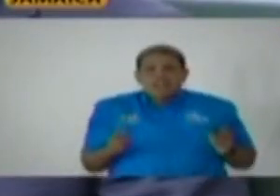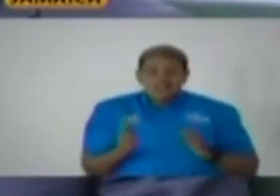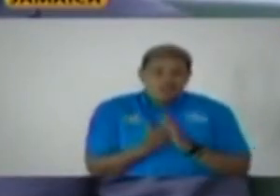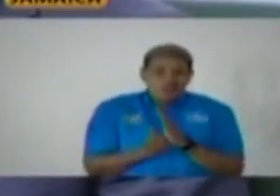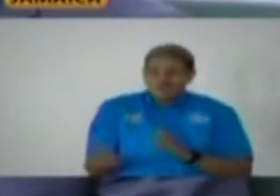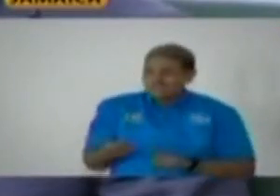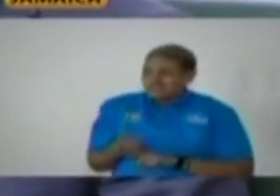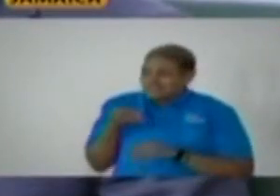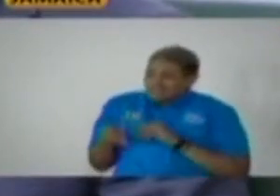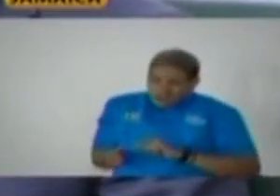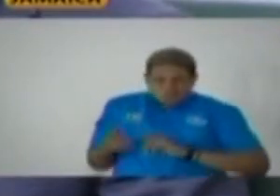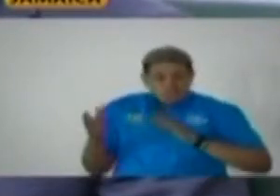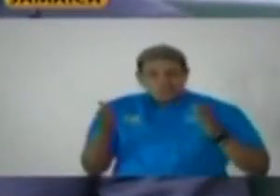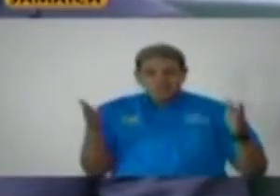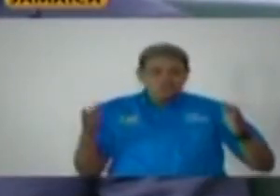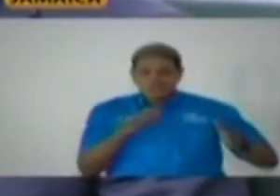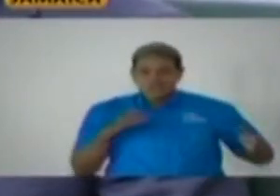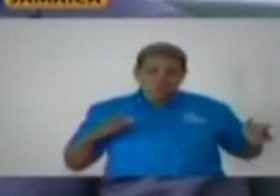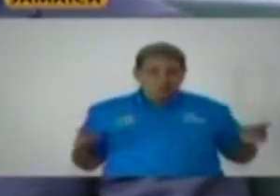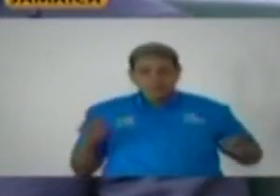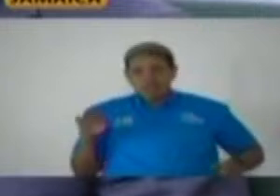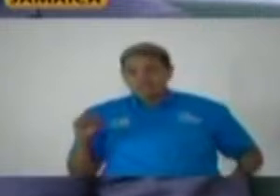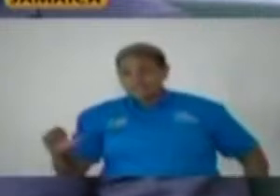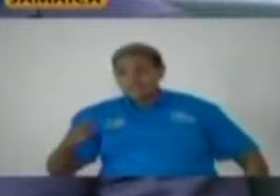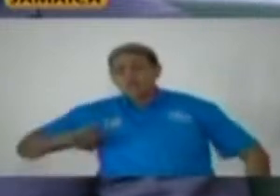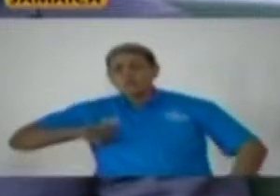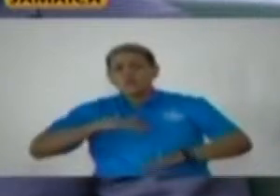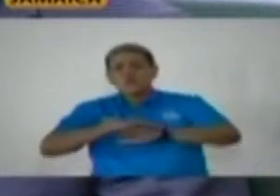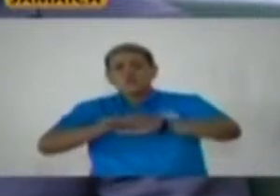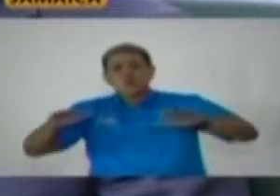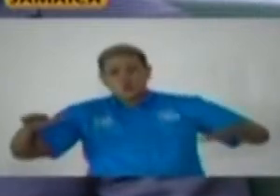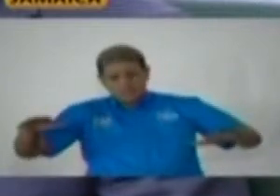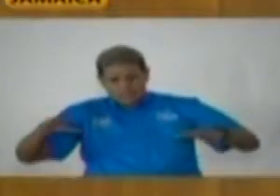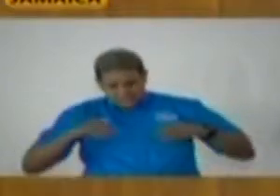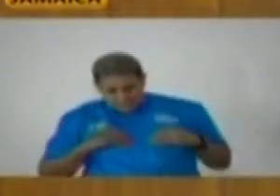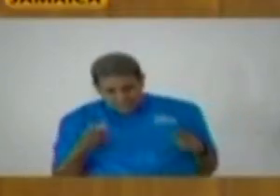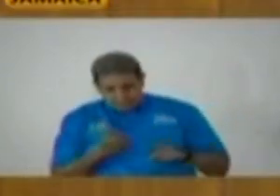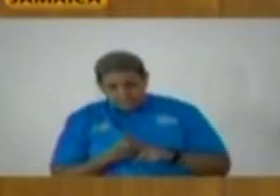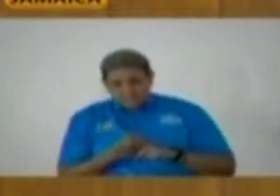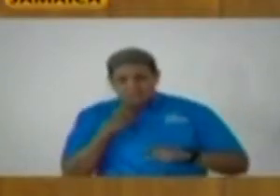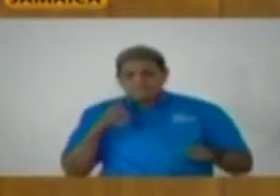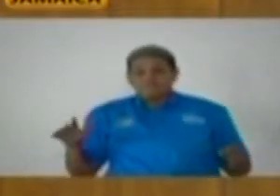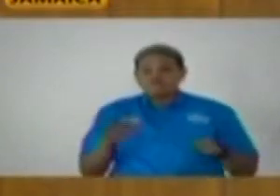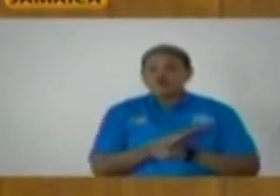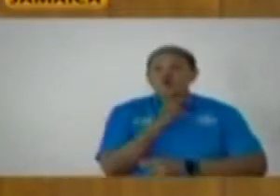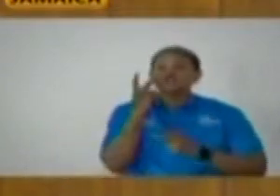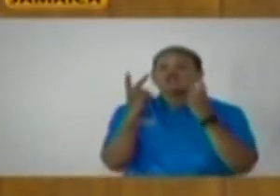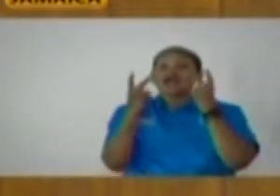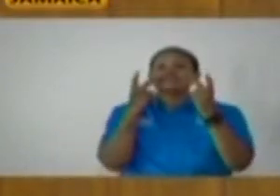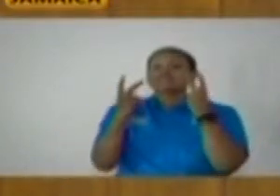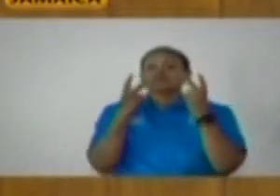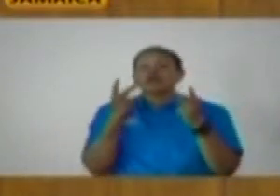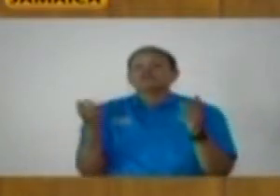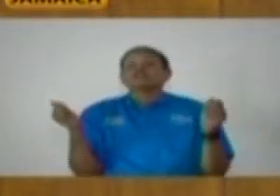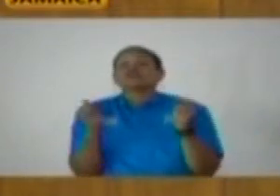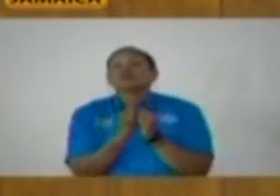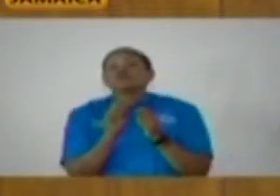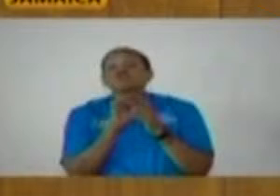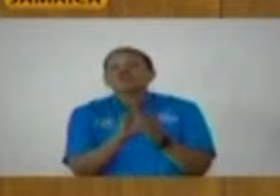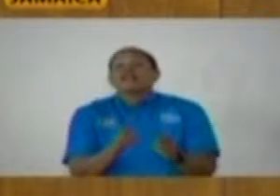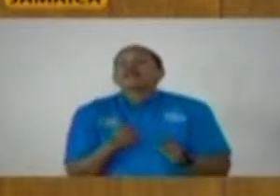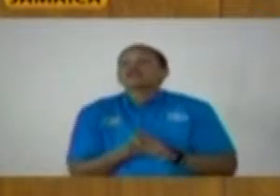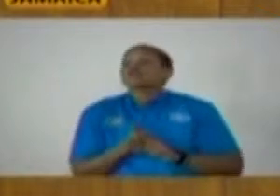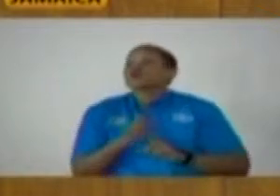the Financial Services Commission. And we do not accept that full transparency with regard to